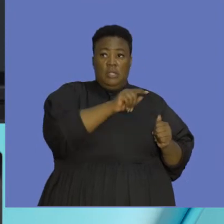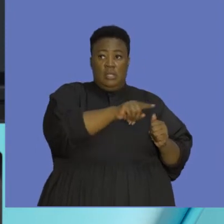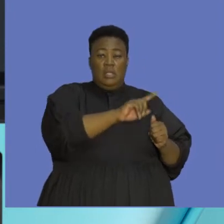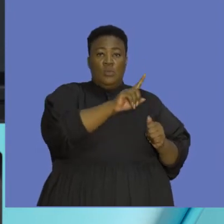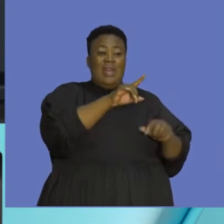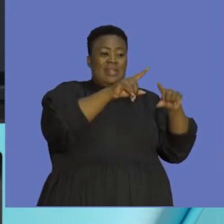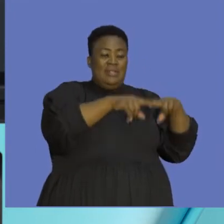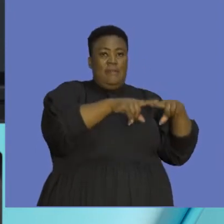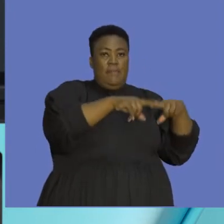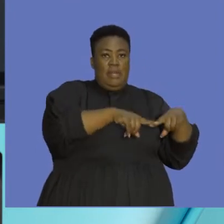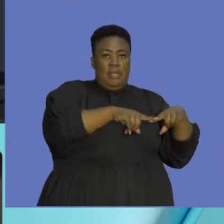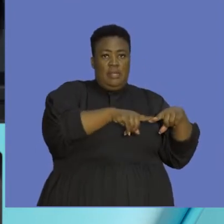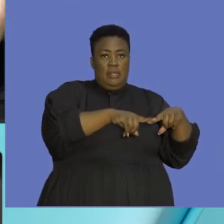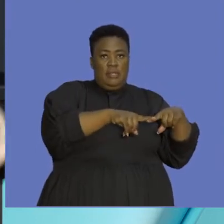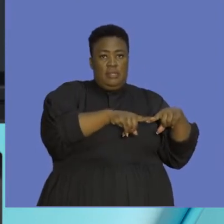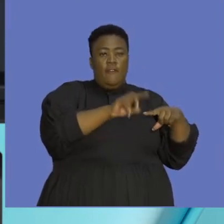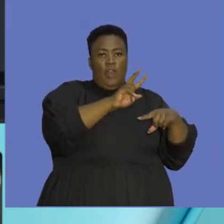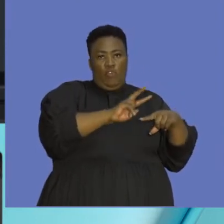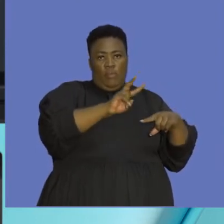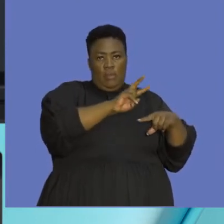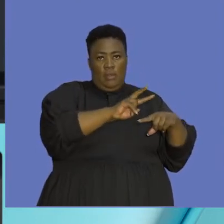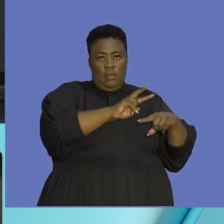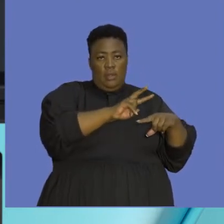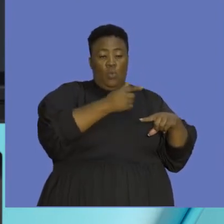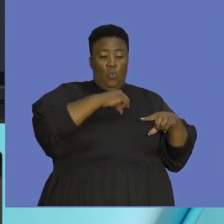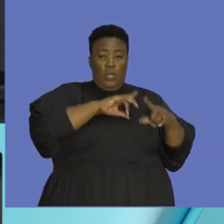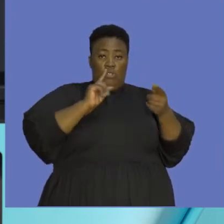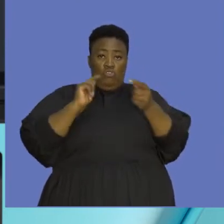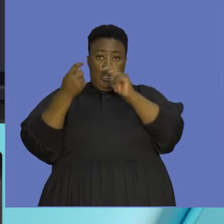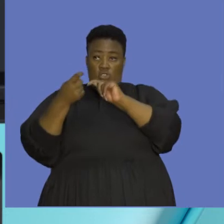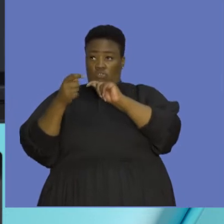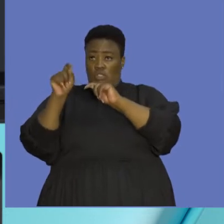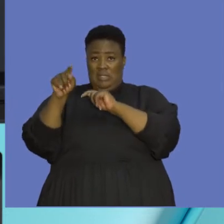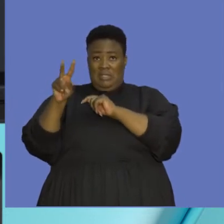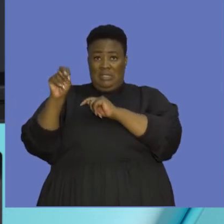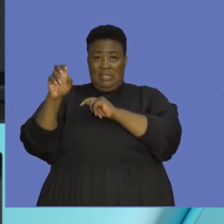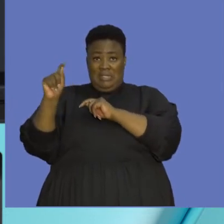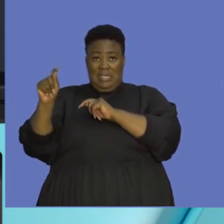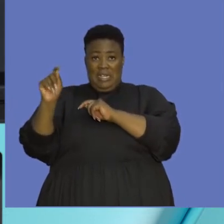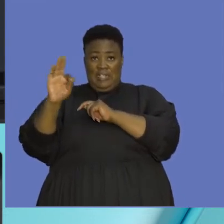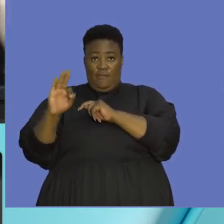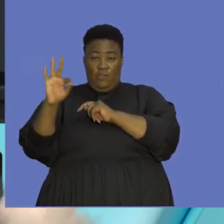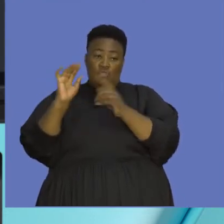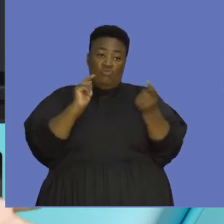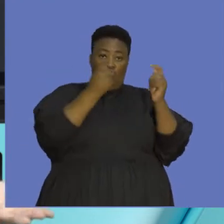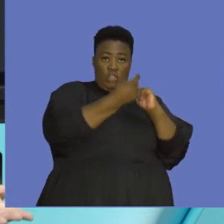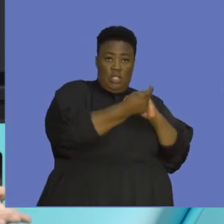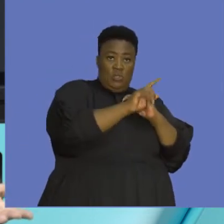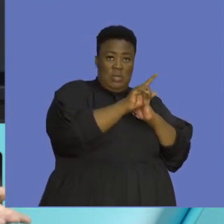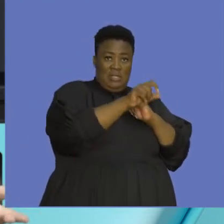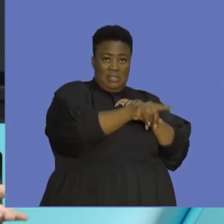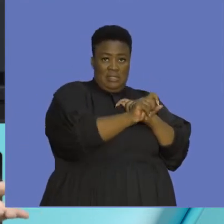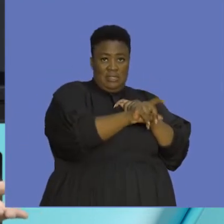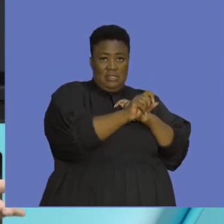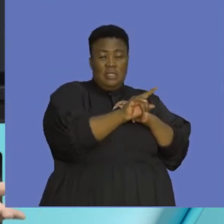the dependent variable. We change the net force to change the